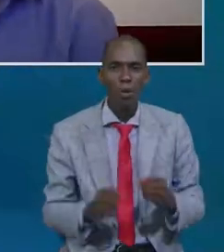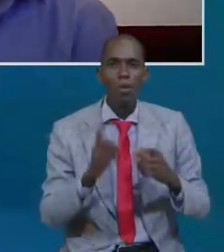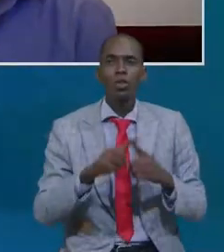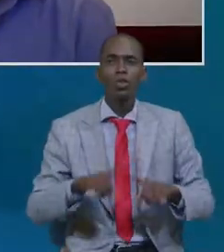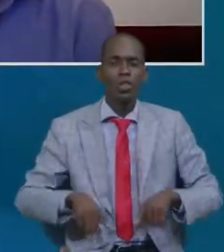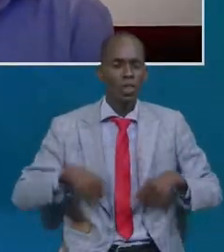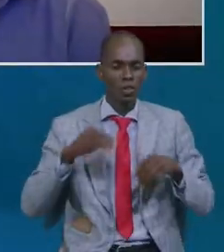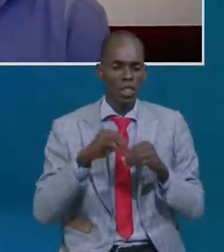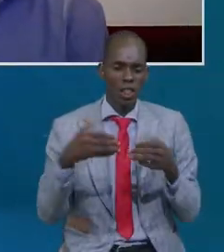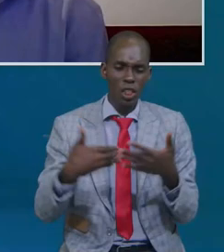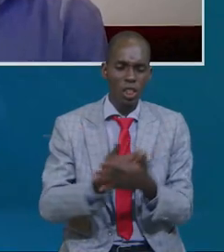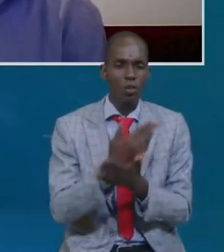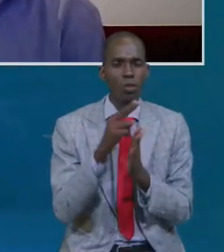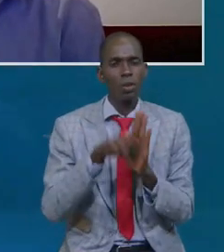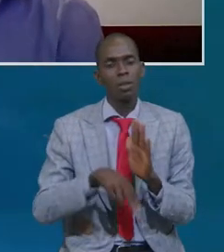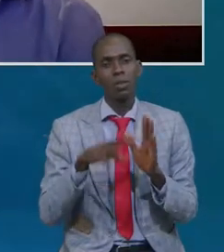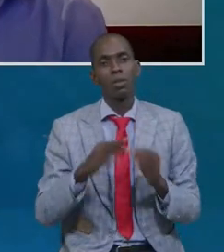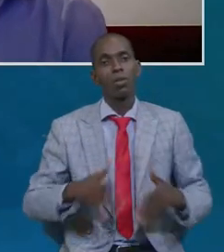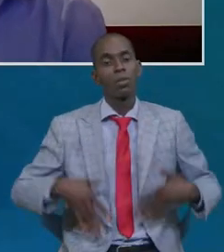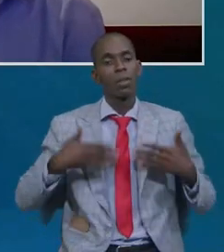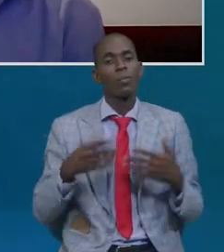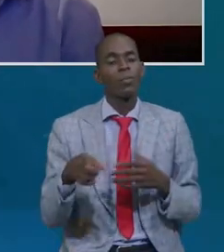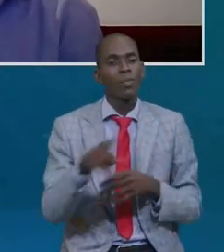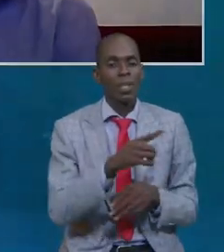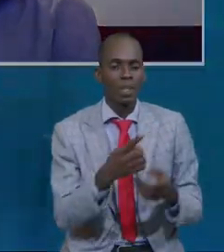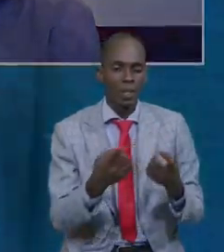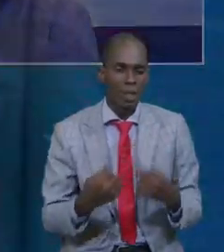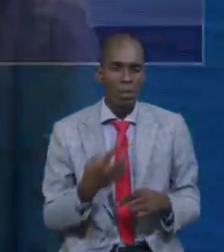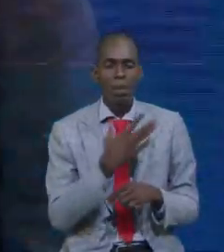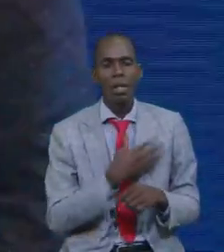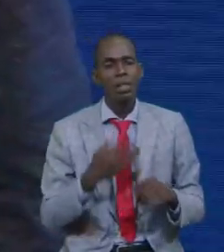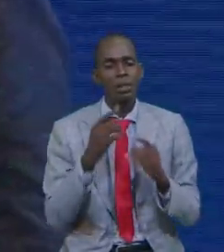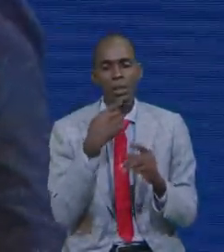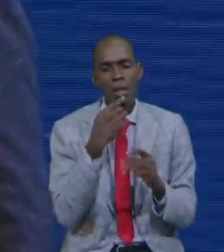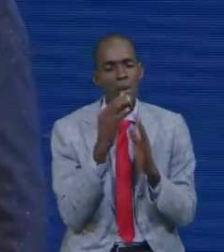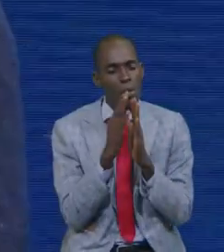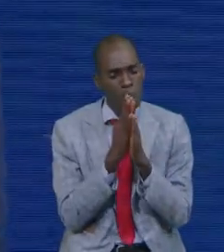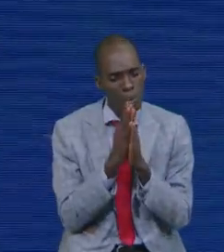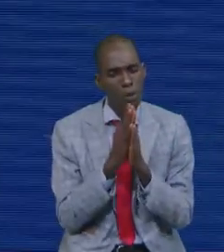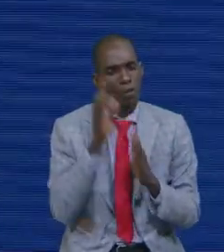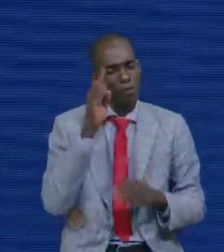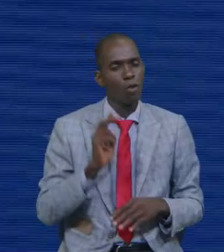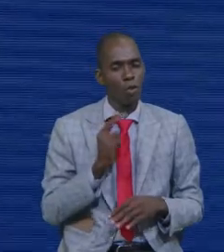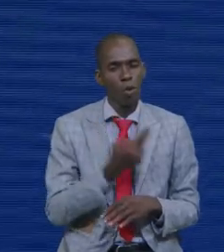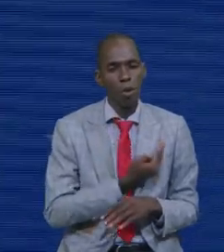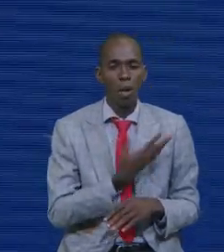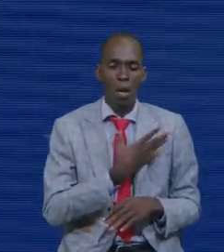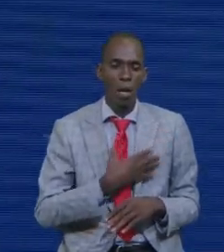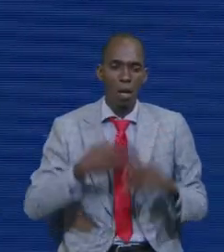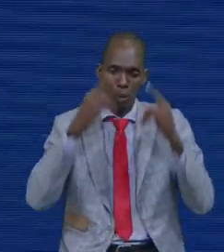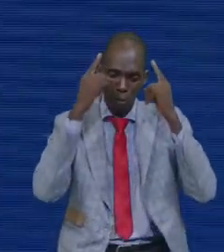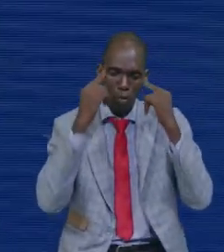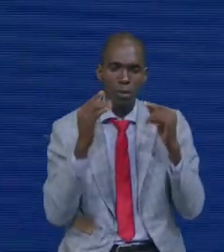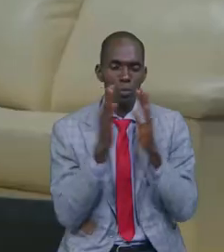in newness of life. They came and they said, pray for us. And Moses prayed for them. As you